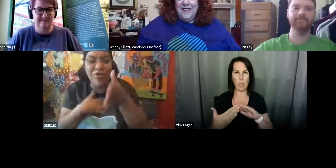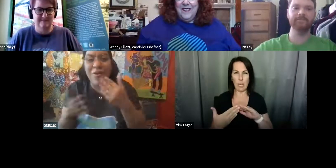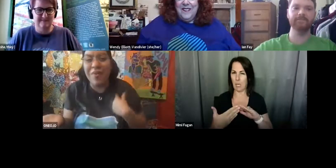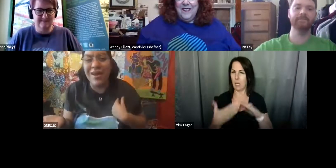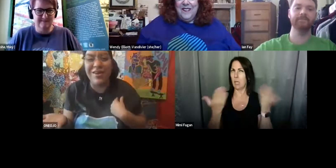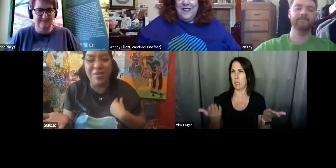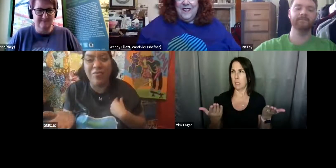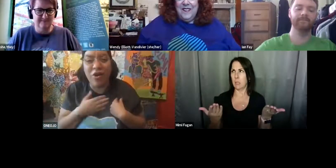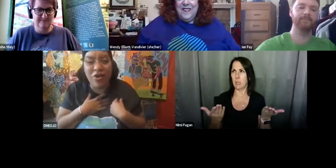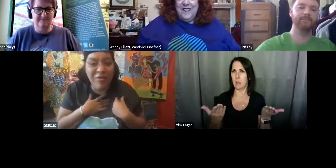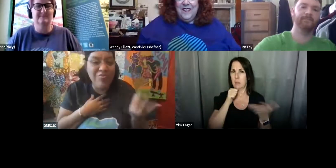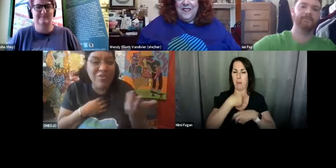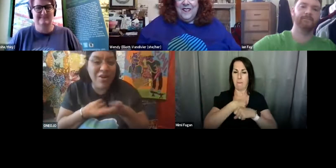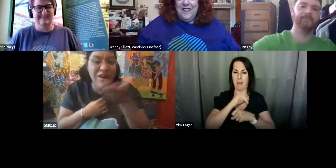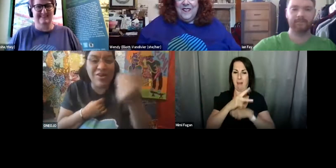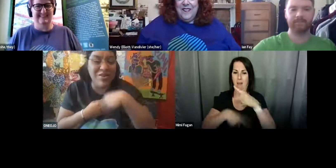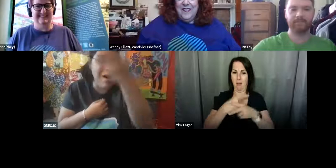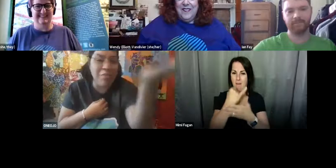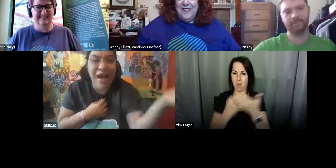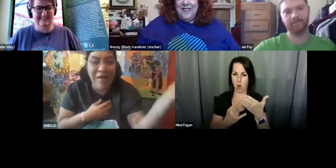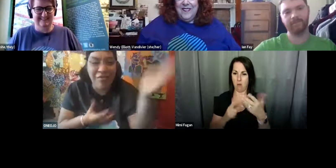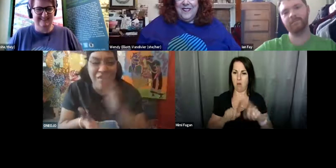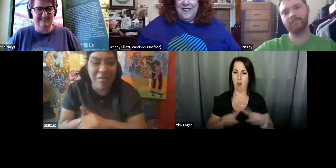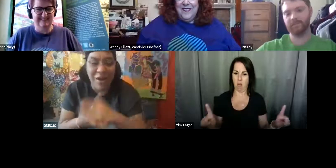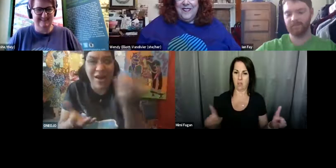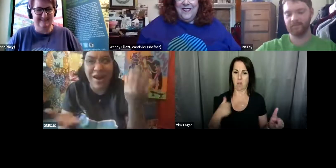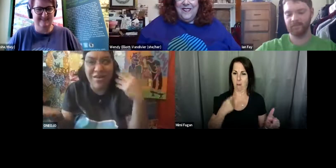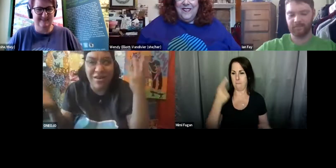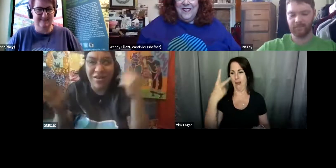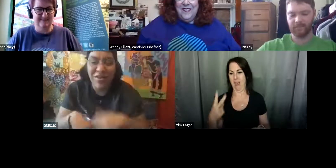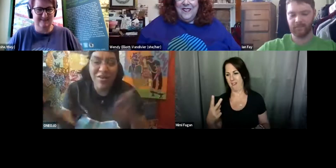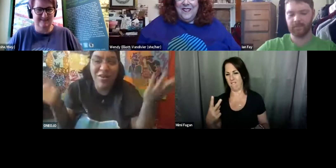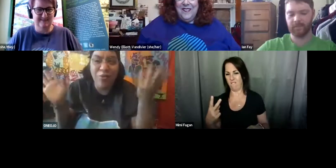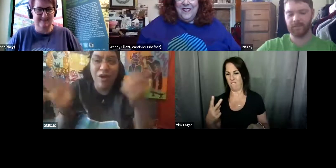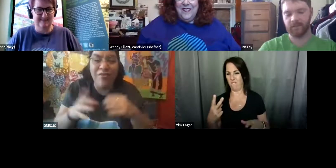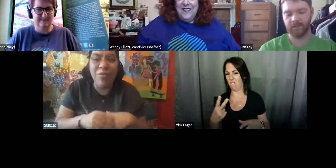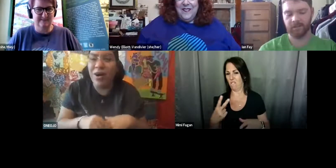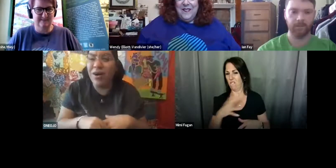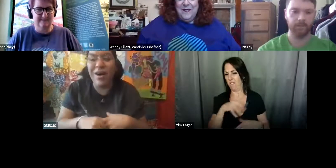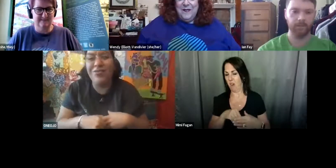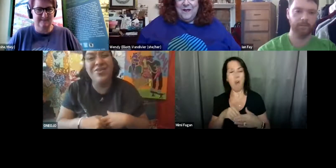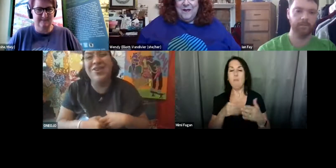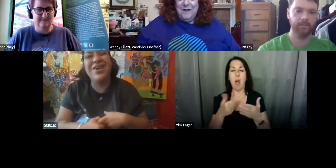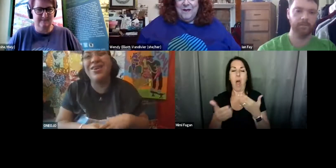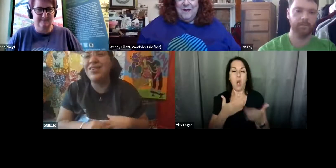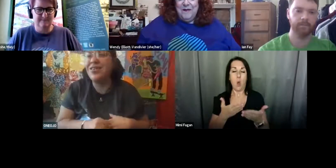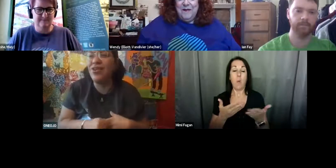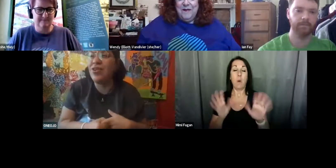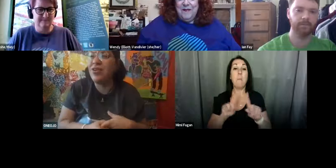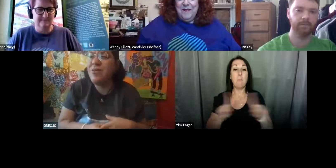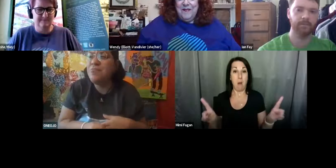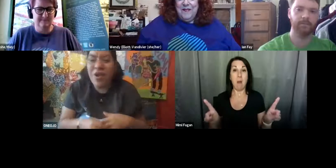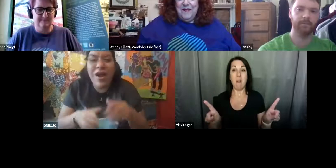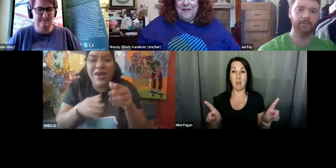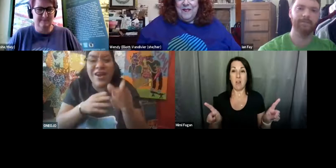I shouldn't be making that type of art unless it's on behalf of them, I guess, and whatever. But I was just like, oh, so